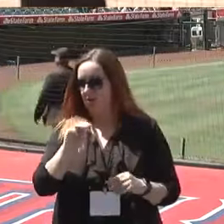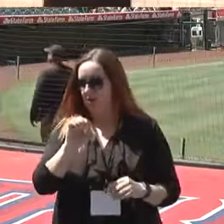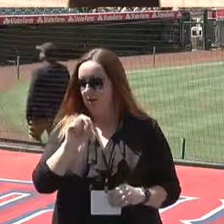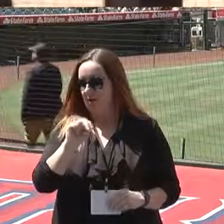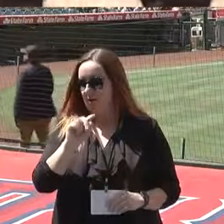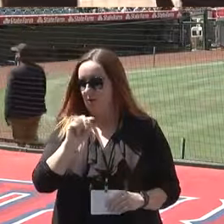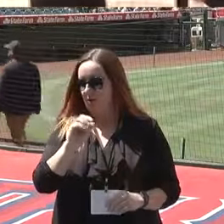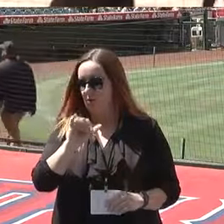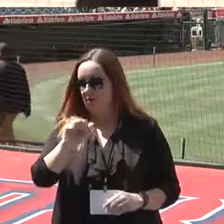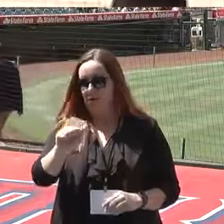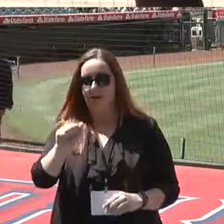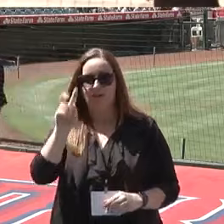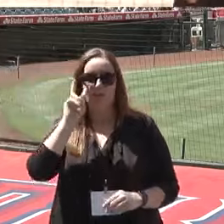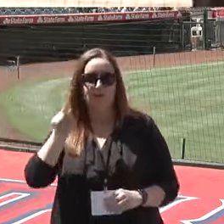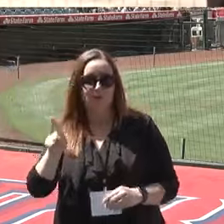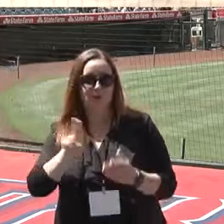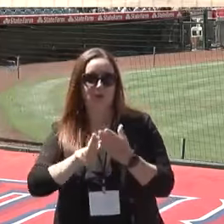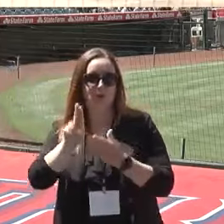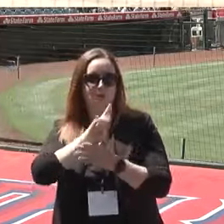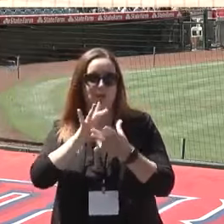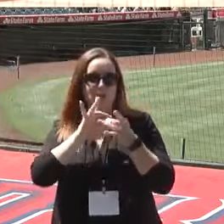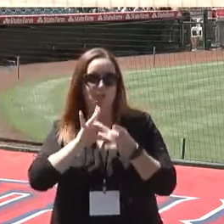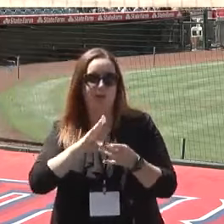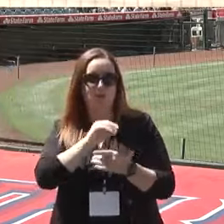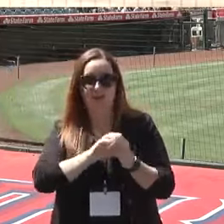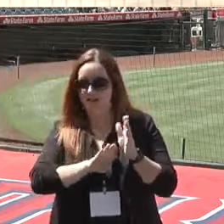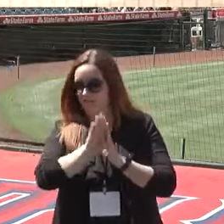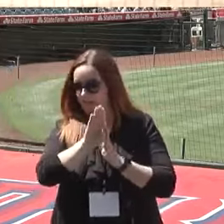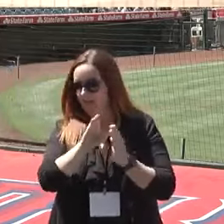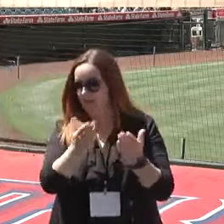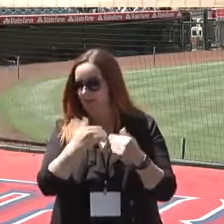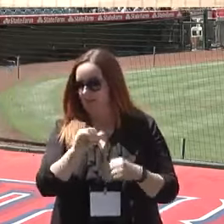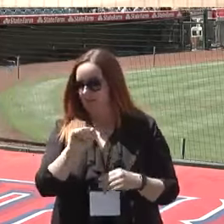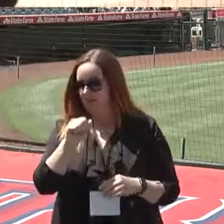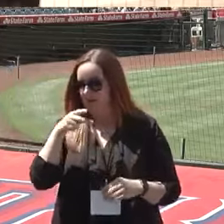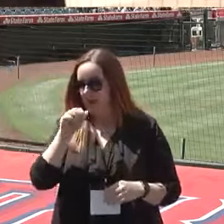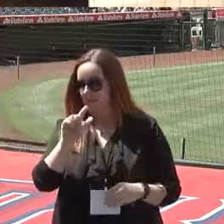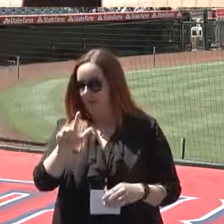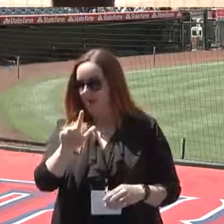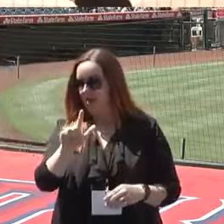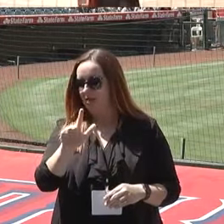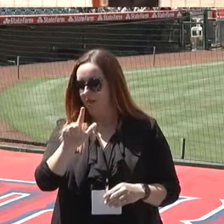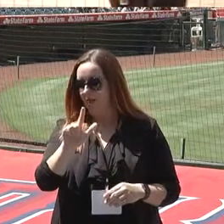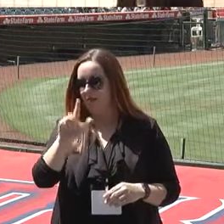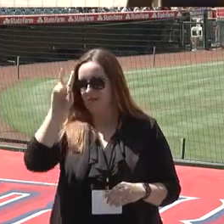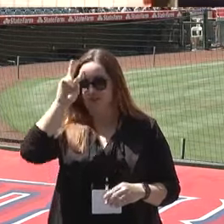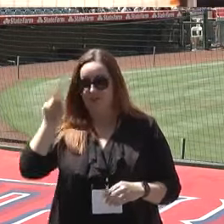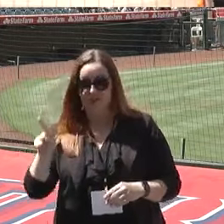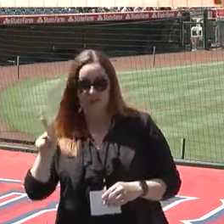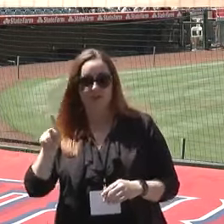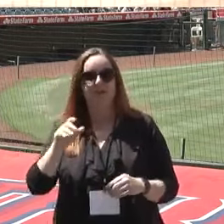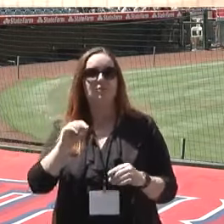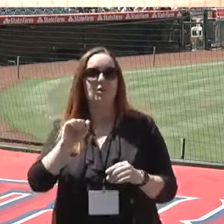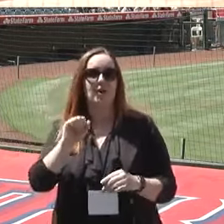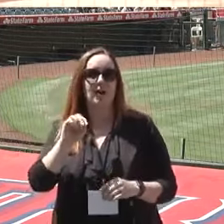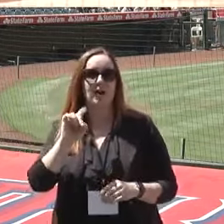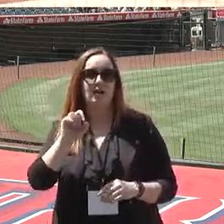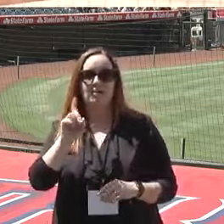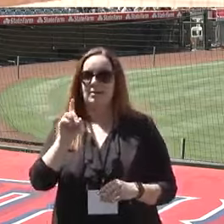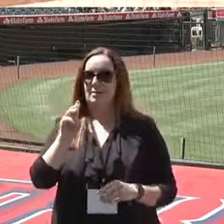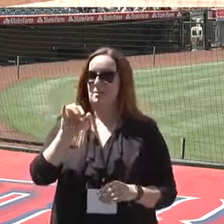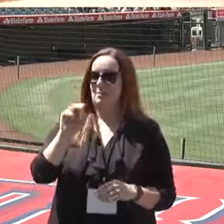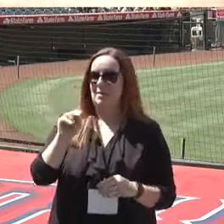Montoya, Vice President, University Relations and Development. Scott Appel, Vice President, Administration and